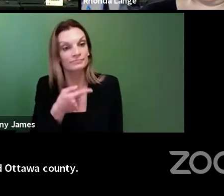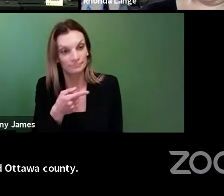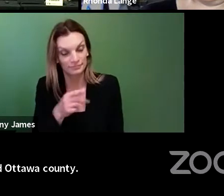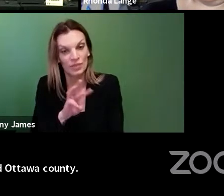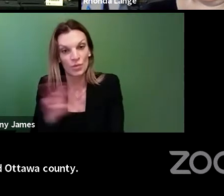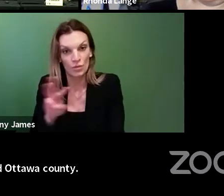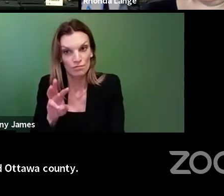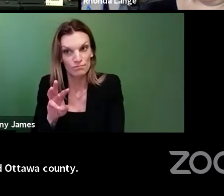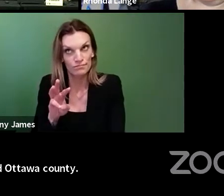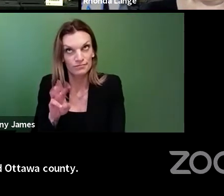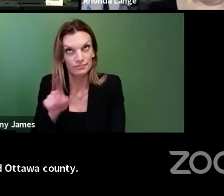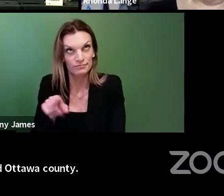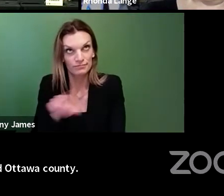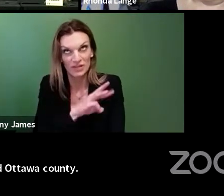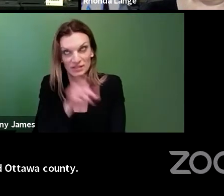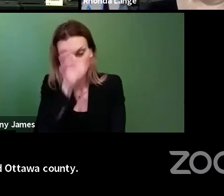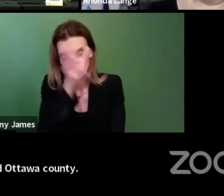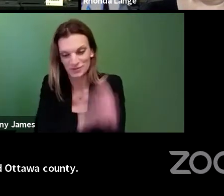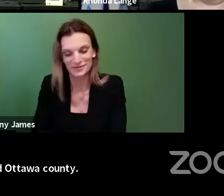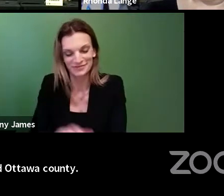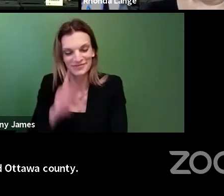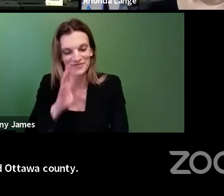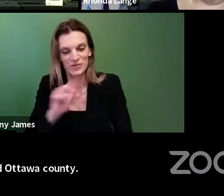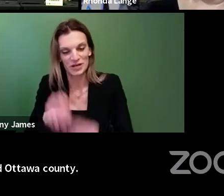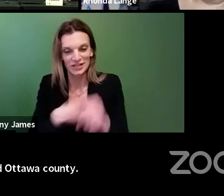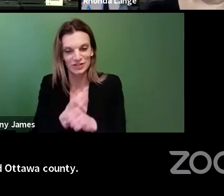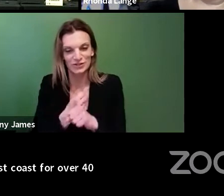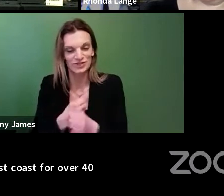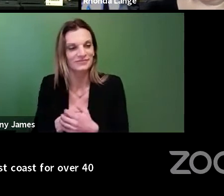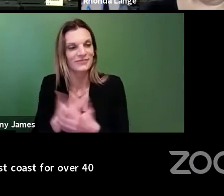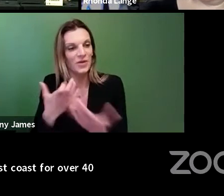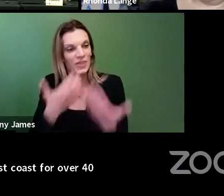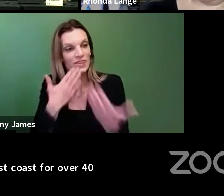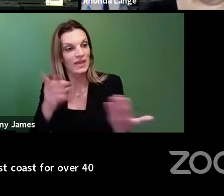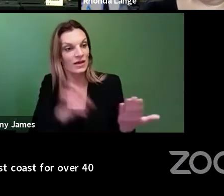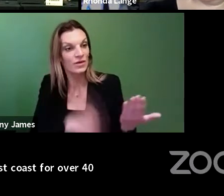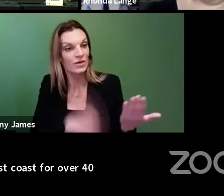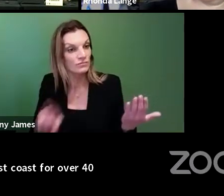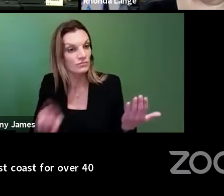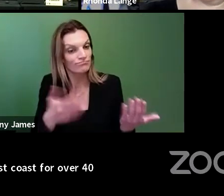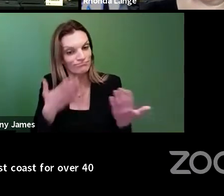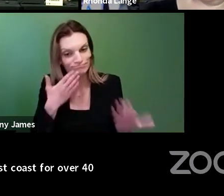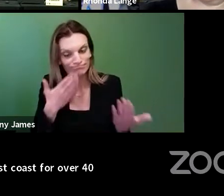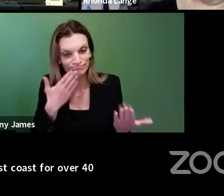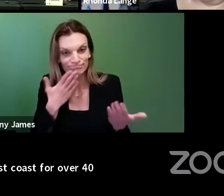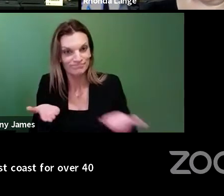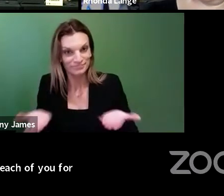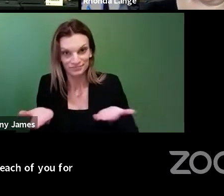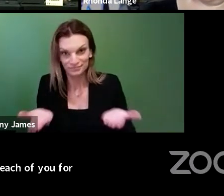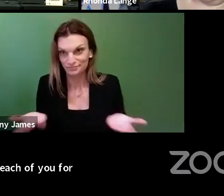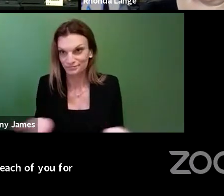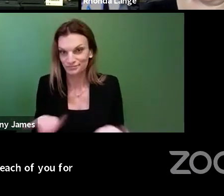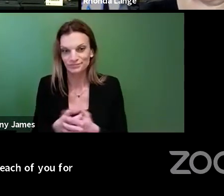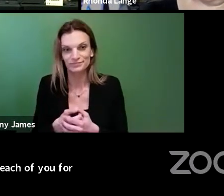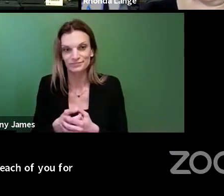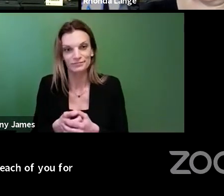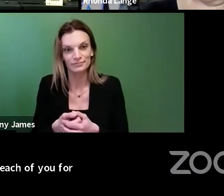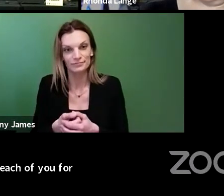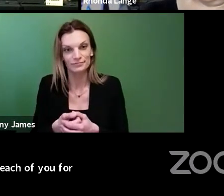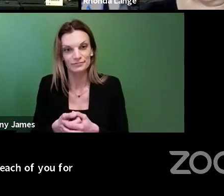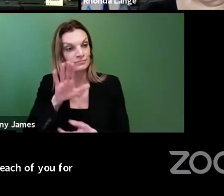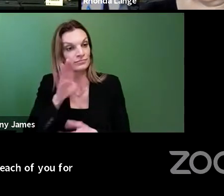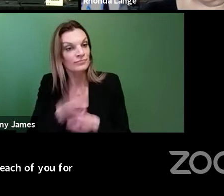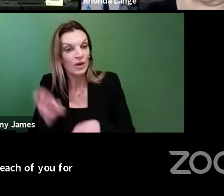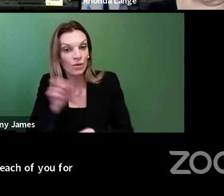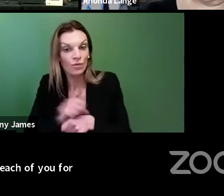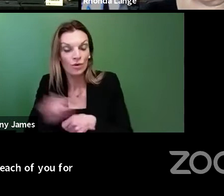Coast for over 40 years. I would like to thank each of you for serving on this commission. Your hard work and dedication have not